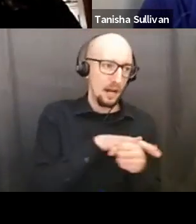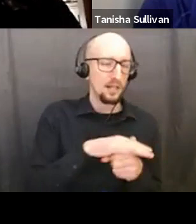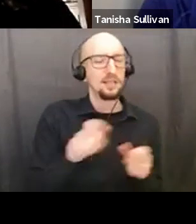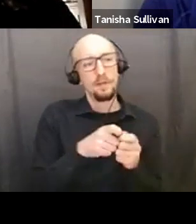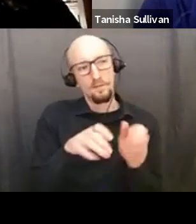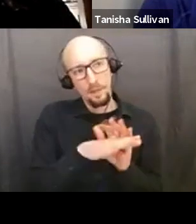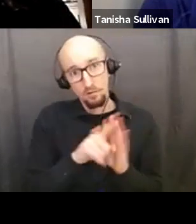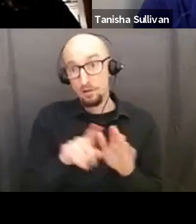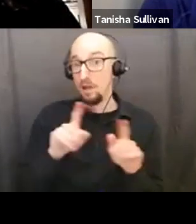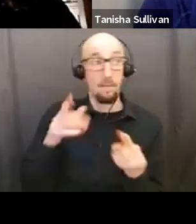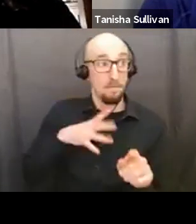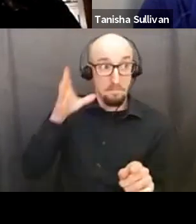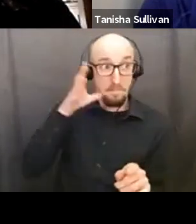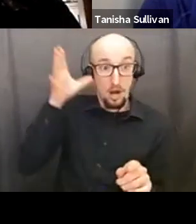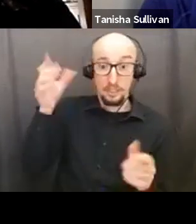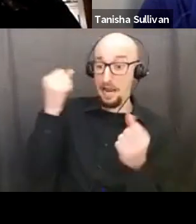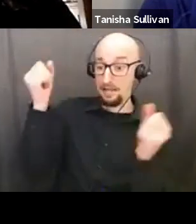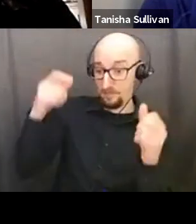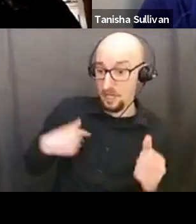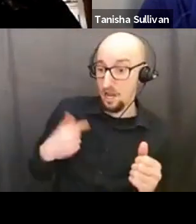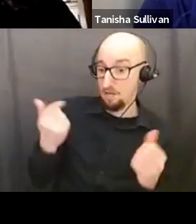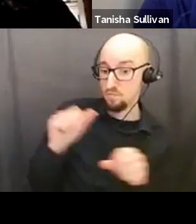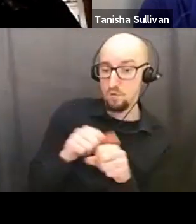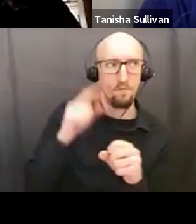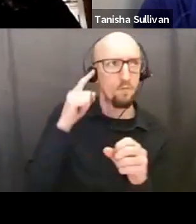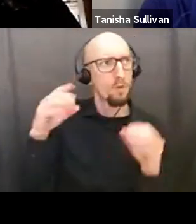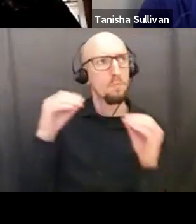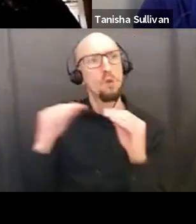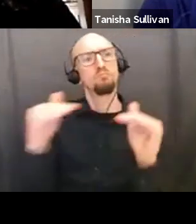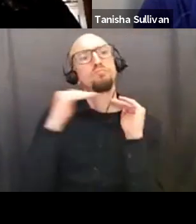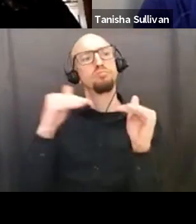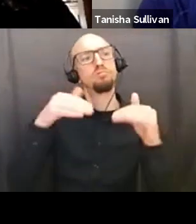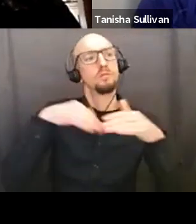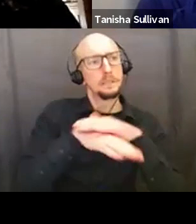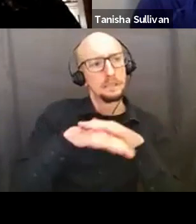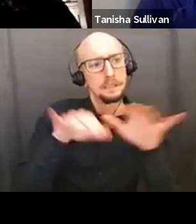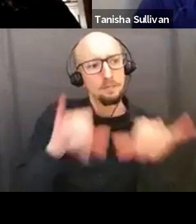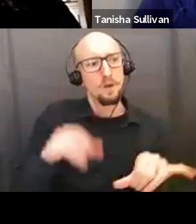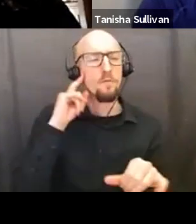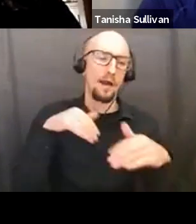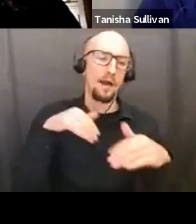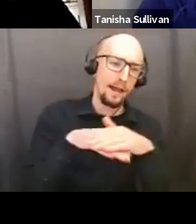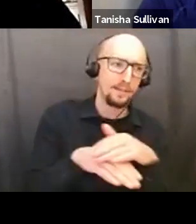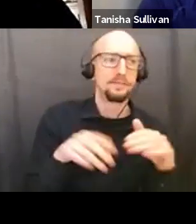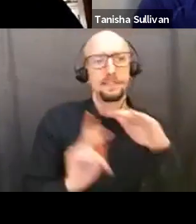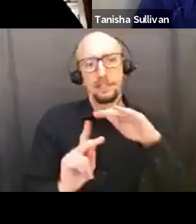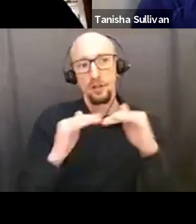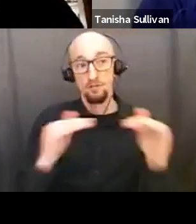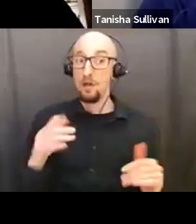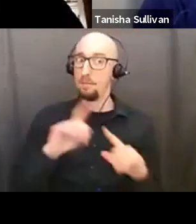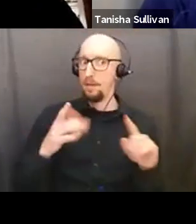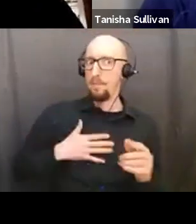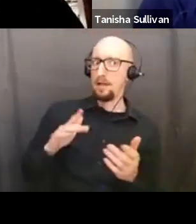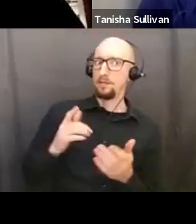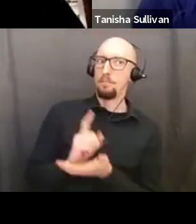activist, I have worked for a more equitable school assignment system at the entry kindergarten level, I recognize that my own privilege has limited my sense